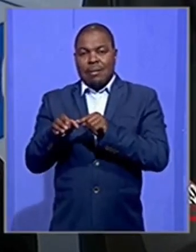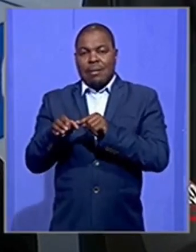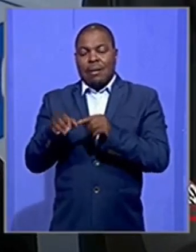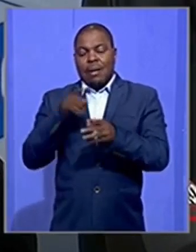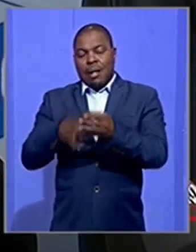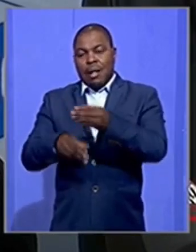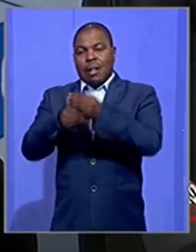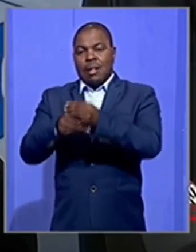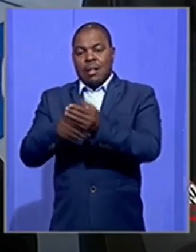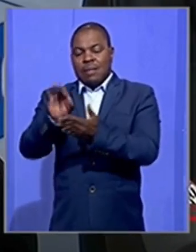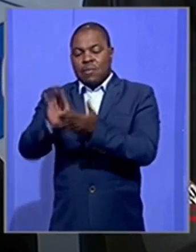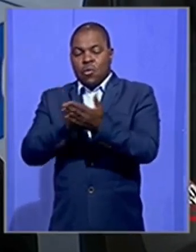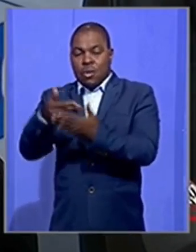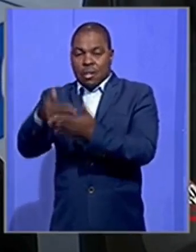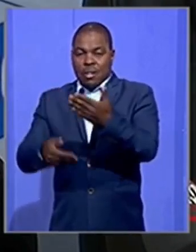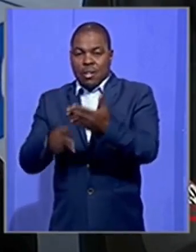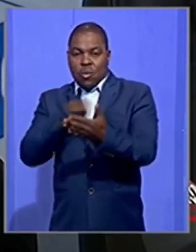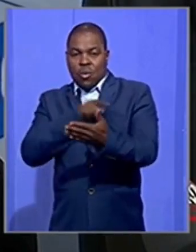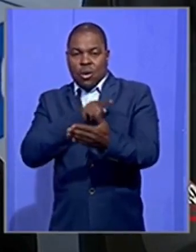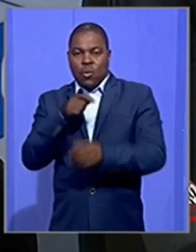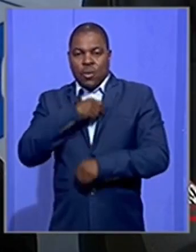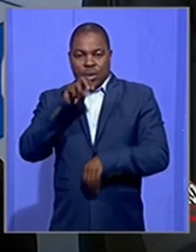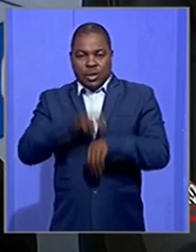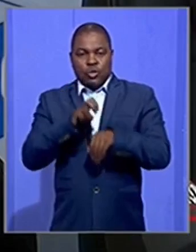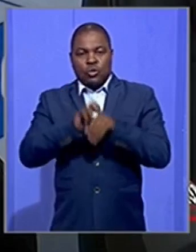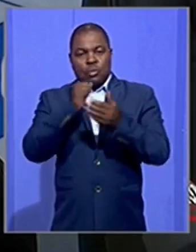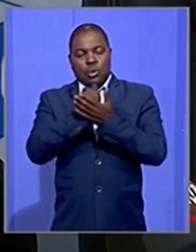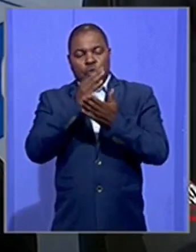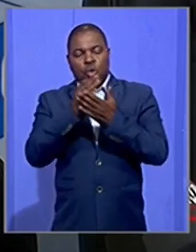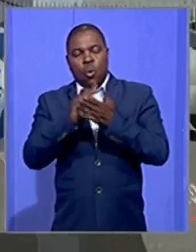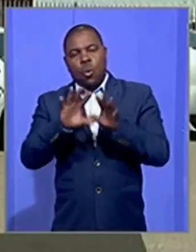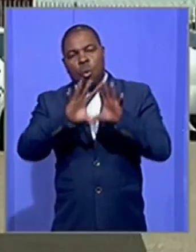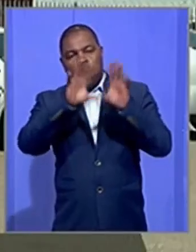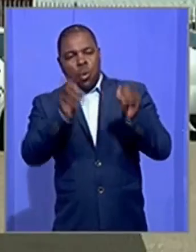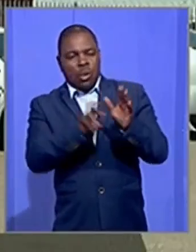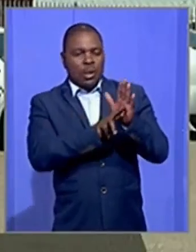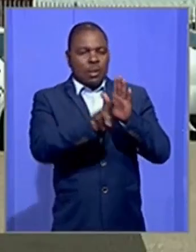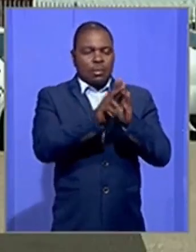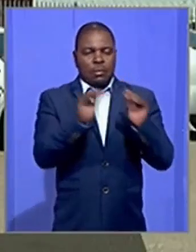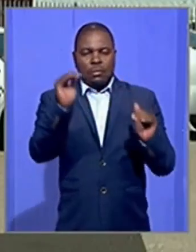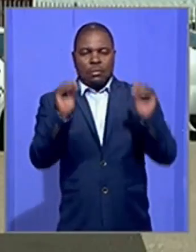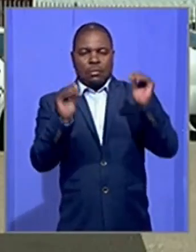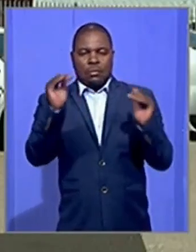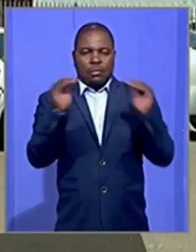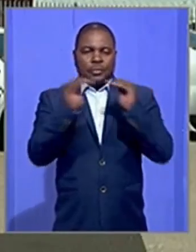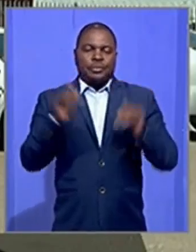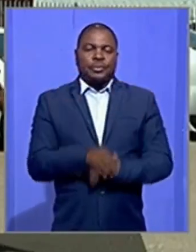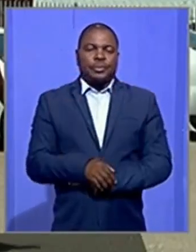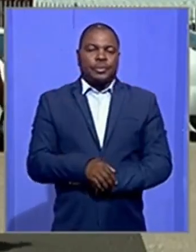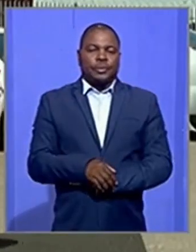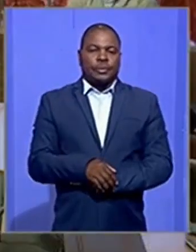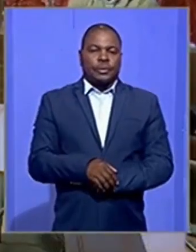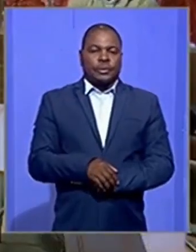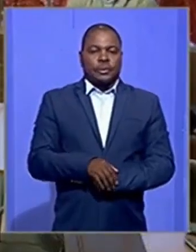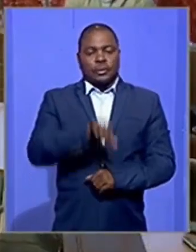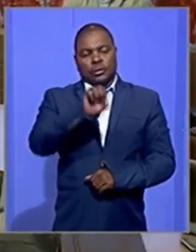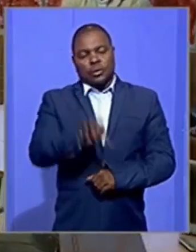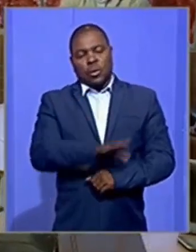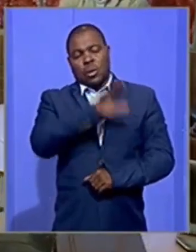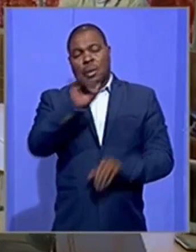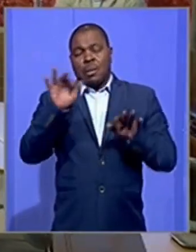compensatory ballot is to restore overall proportionality. Maafrika Borwa a tlile go nna le motlele wa